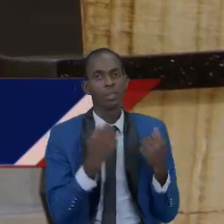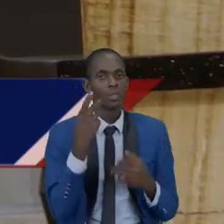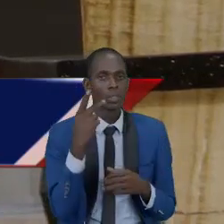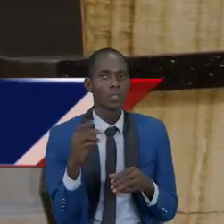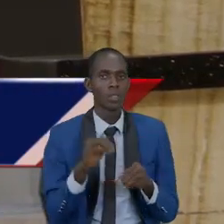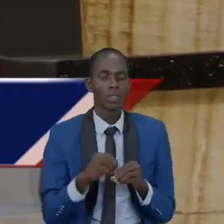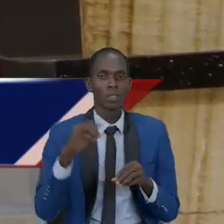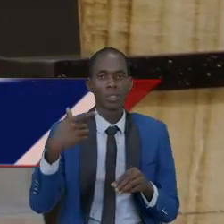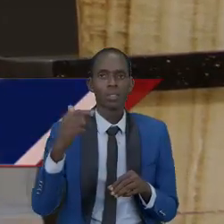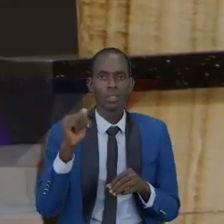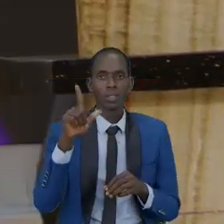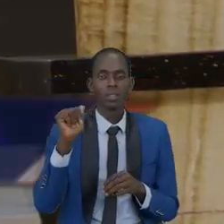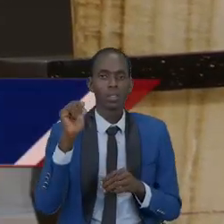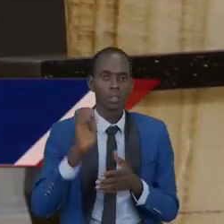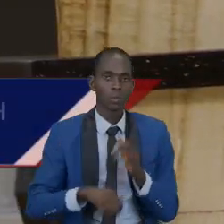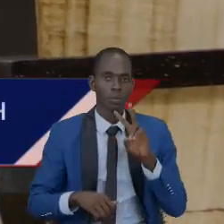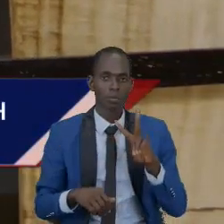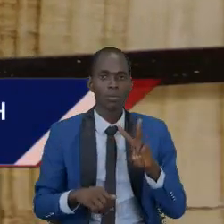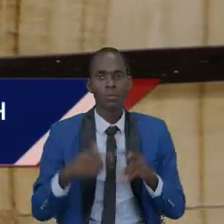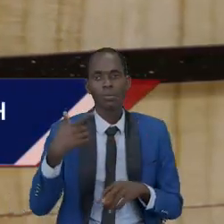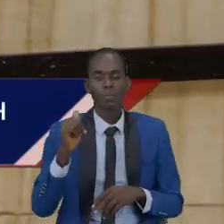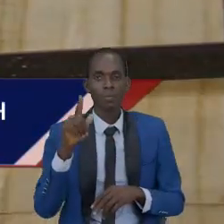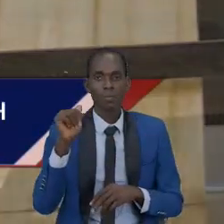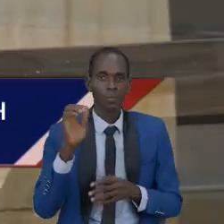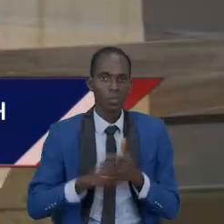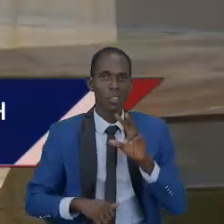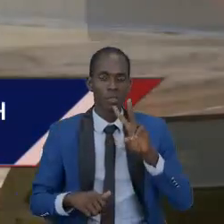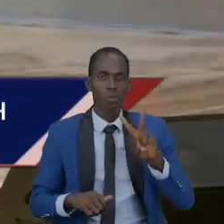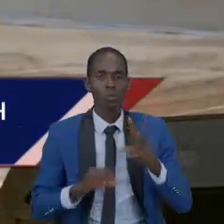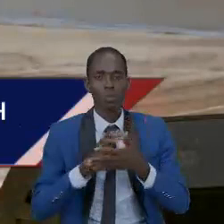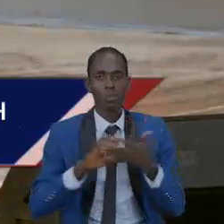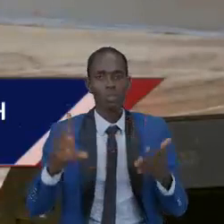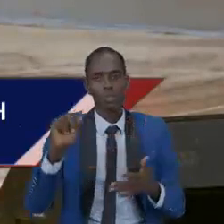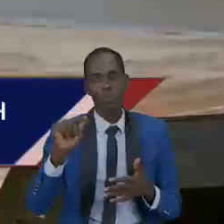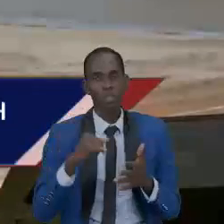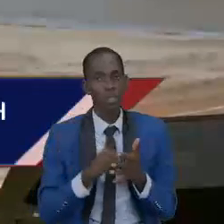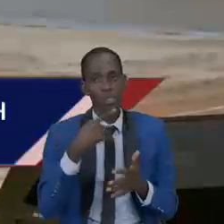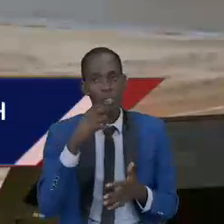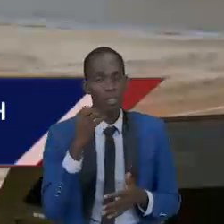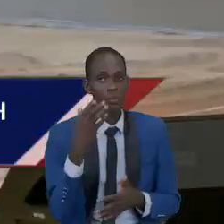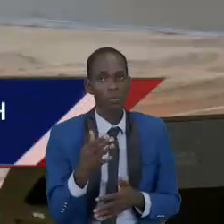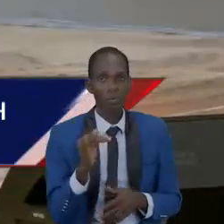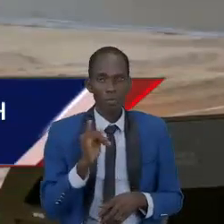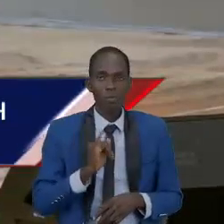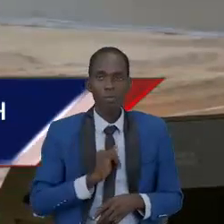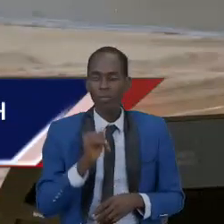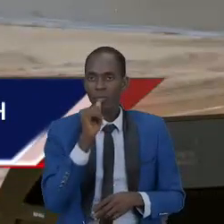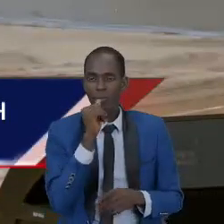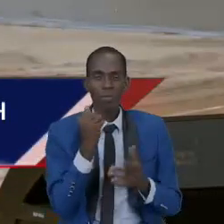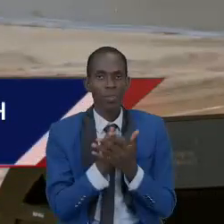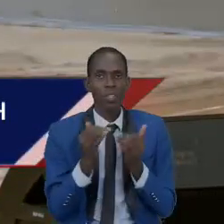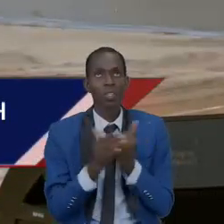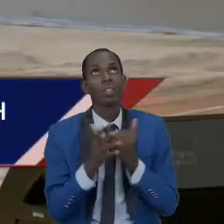looking at Galatians chapter 2, reading from verse 20. It says, I am